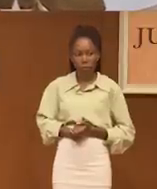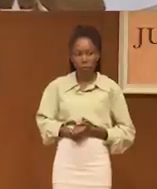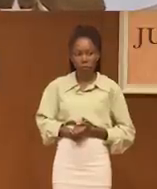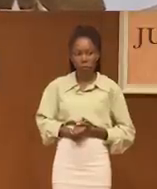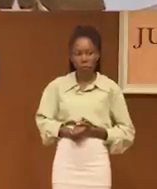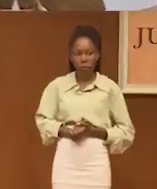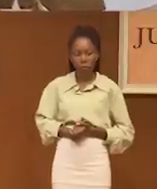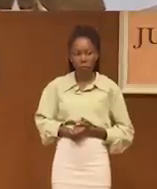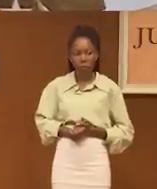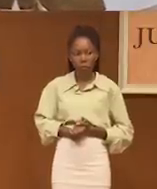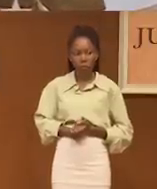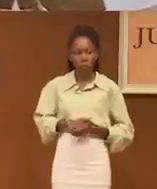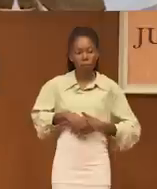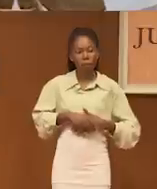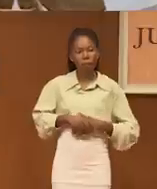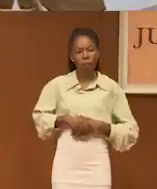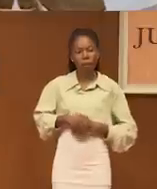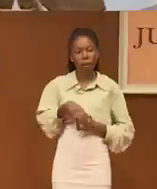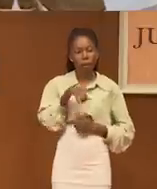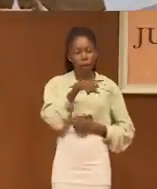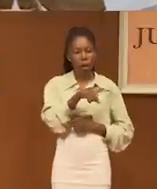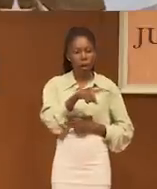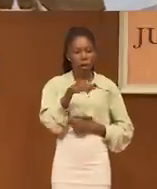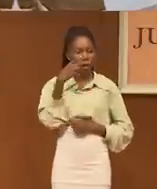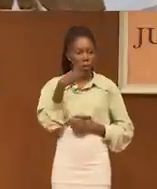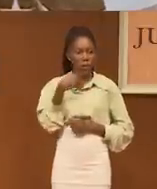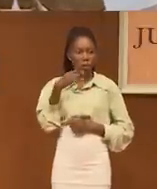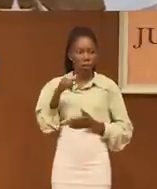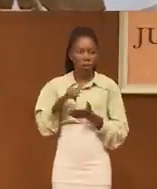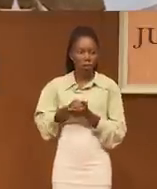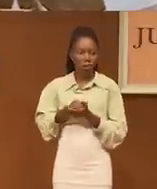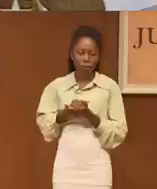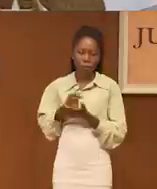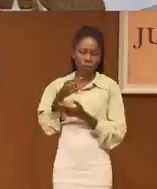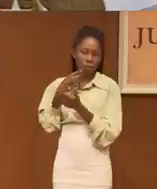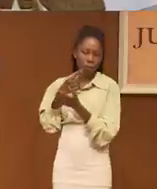Okay, so this request came, you requested for